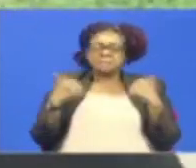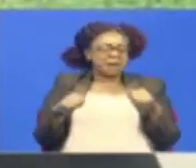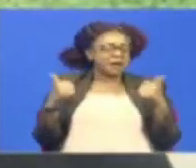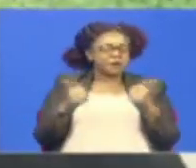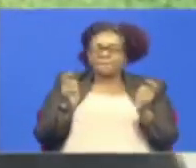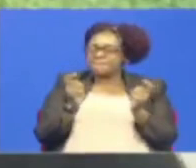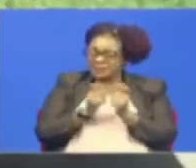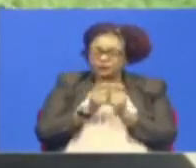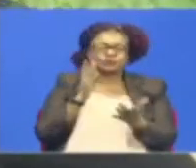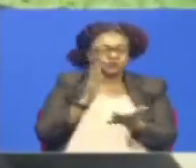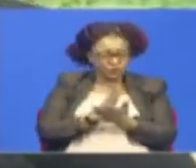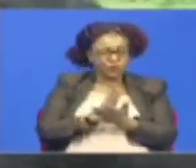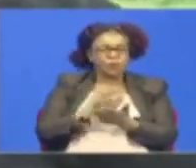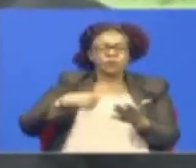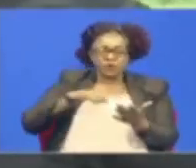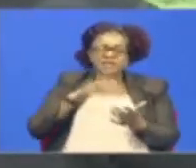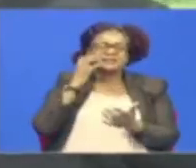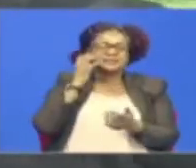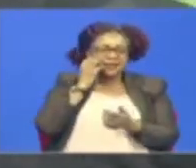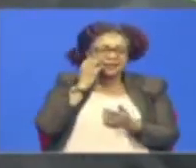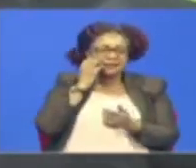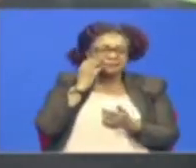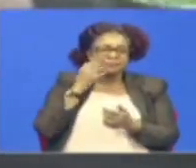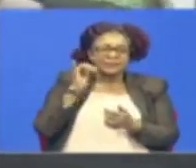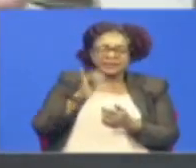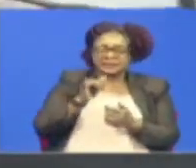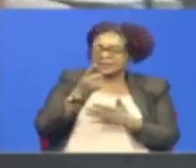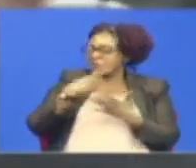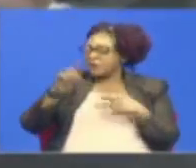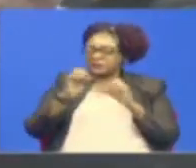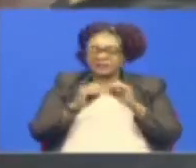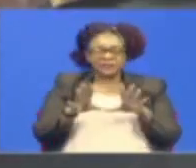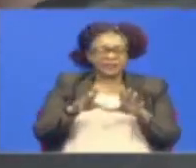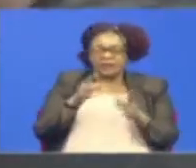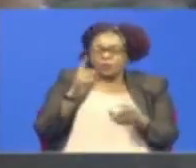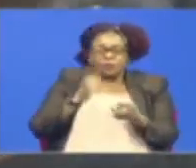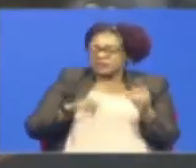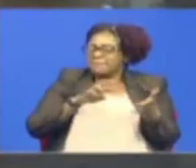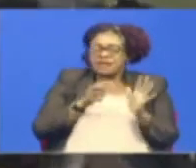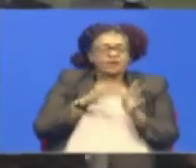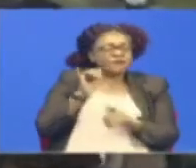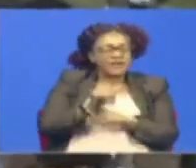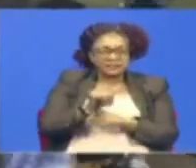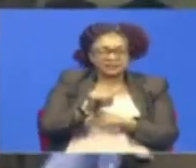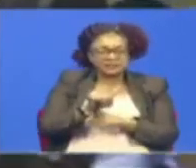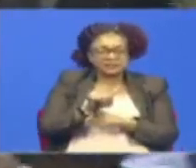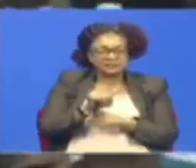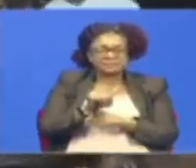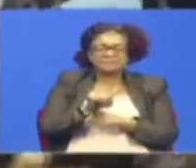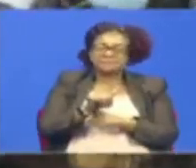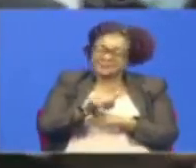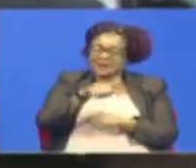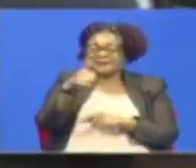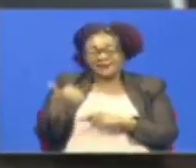mwingi sana. We are very sad. Yes. That is not right. It is not in order. What is the meaning of that? Huh? Yes. Another sea of